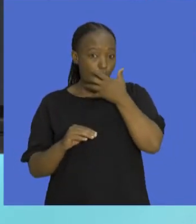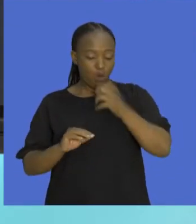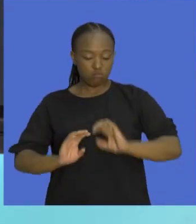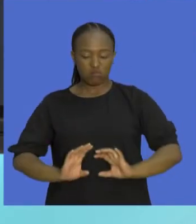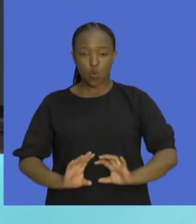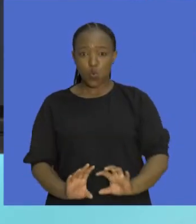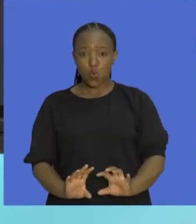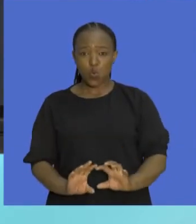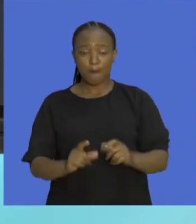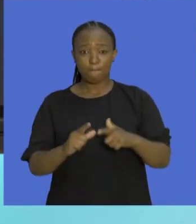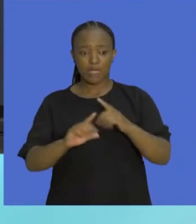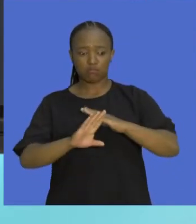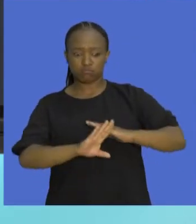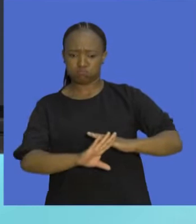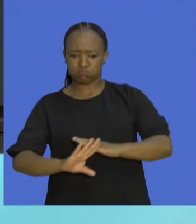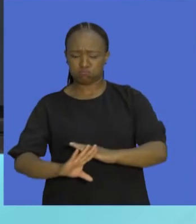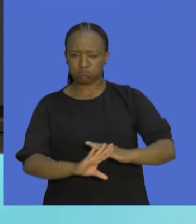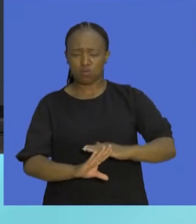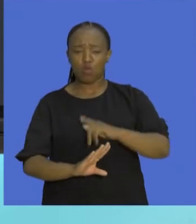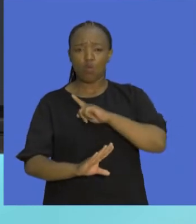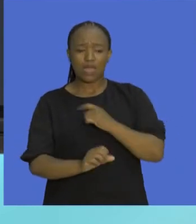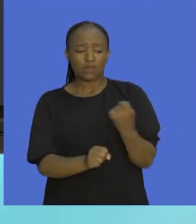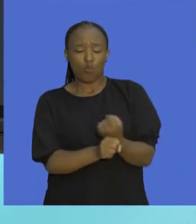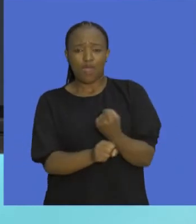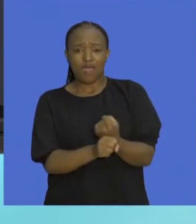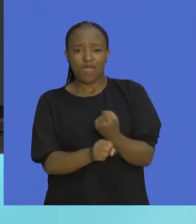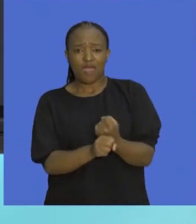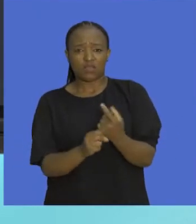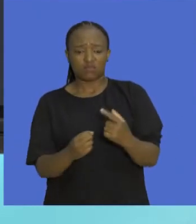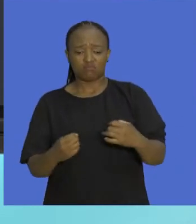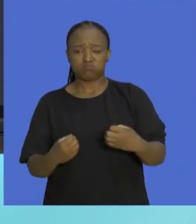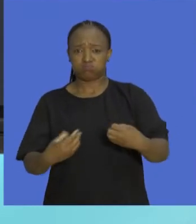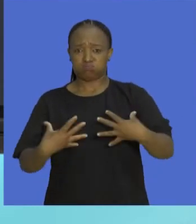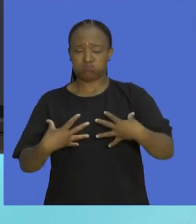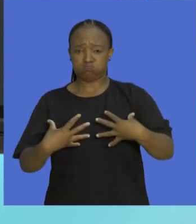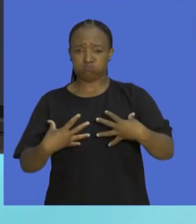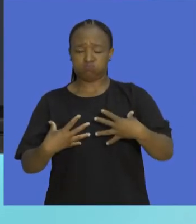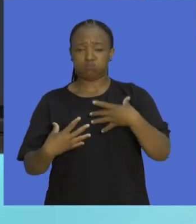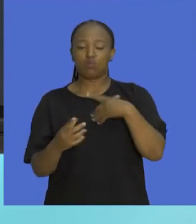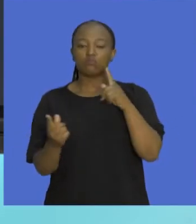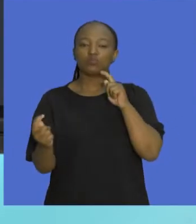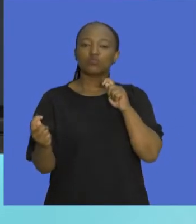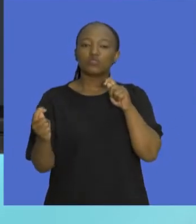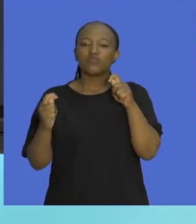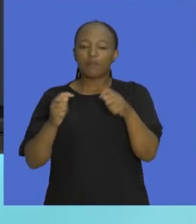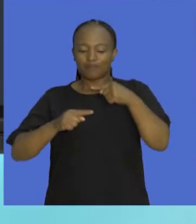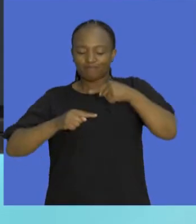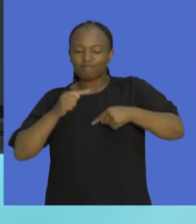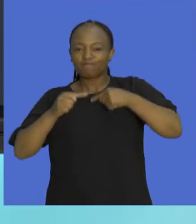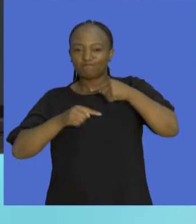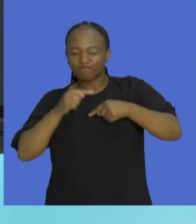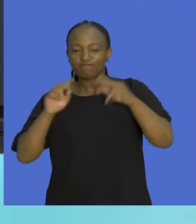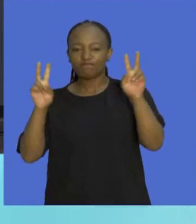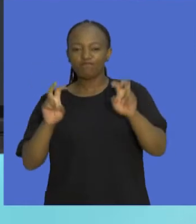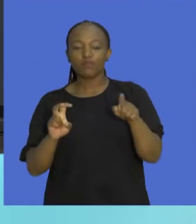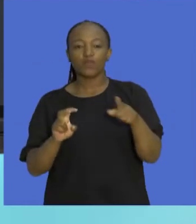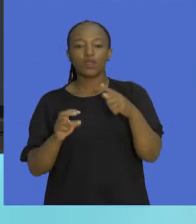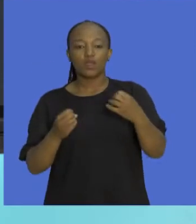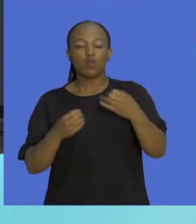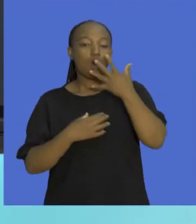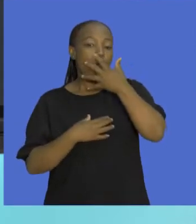greater resistance. Why? Because the amount of work that a heater does in terms of transforming electrical energy to heat